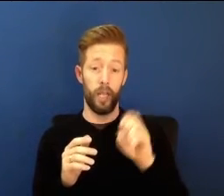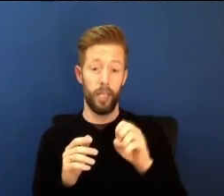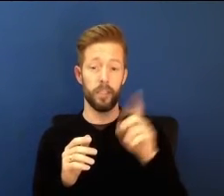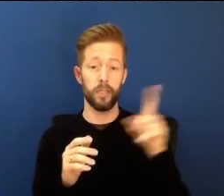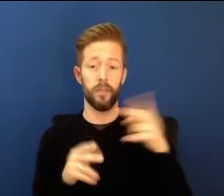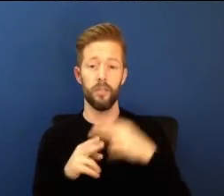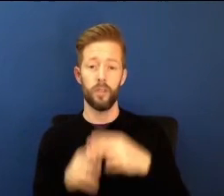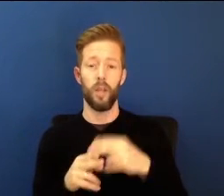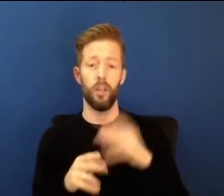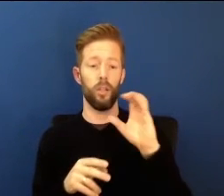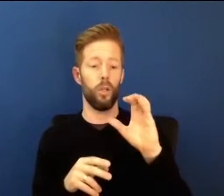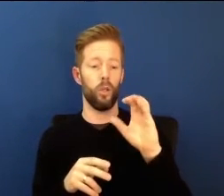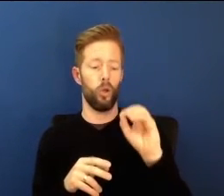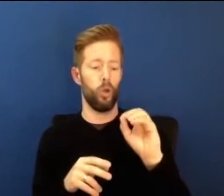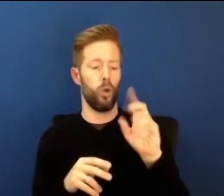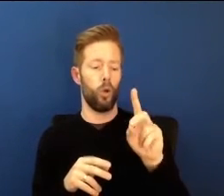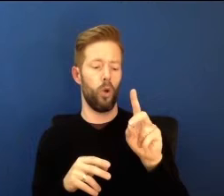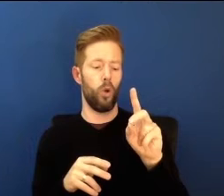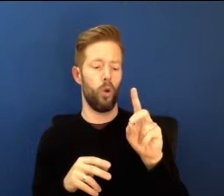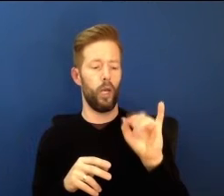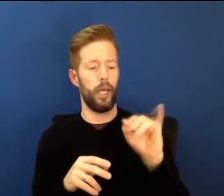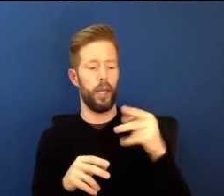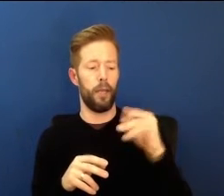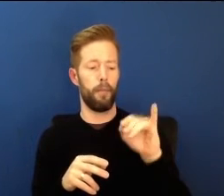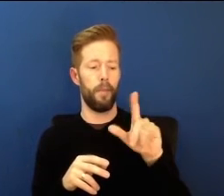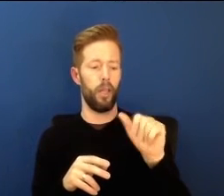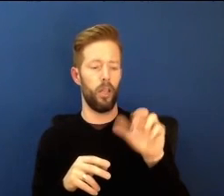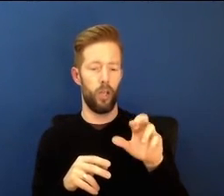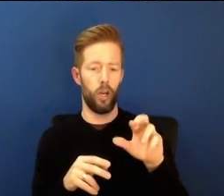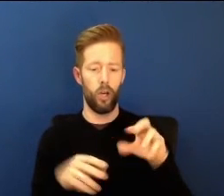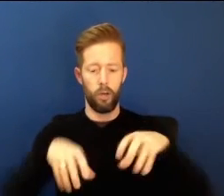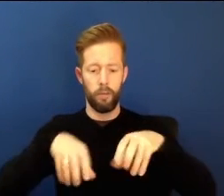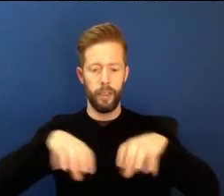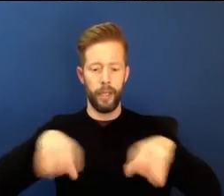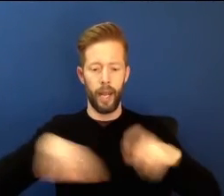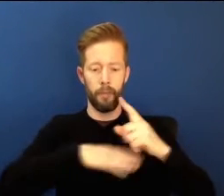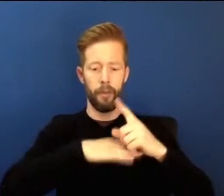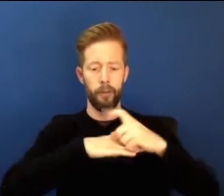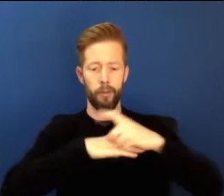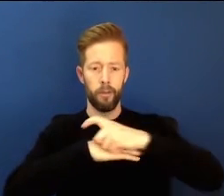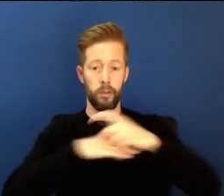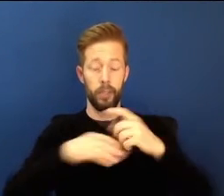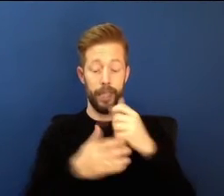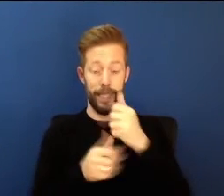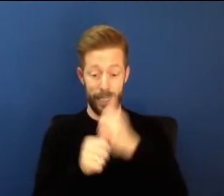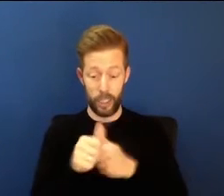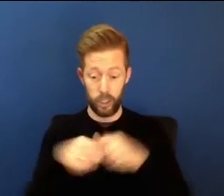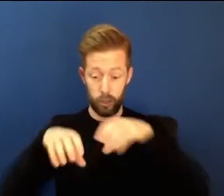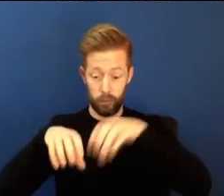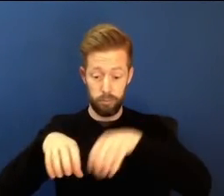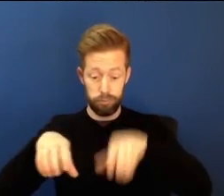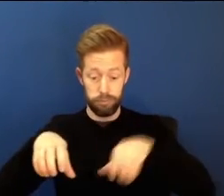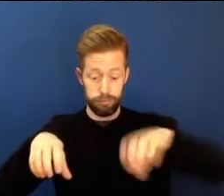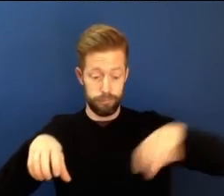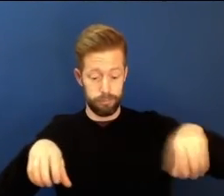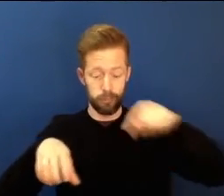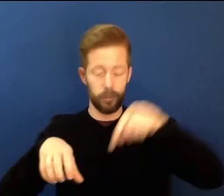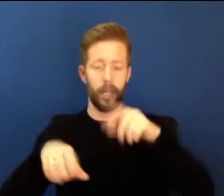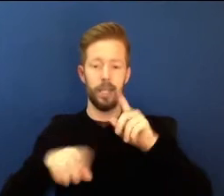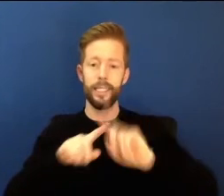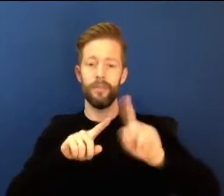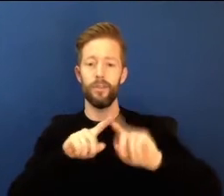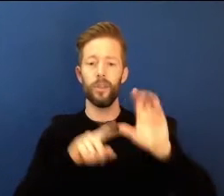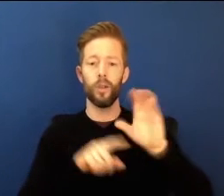Fisher-Price has it's called a caterpillar. And each segment of the caterpillar is a different code that will make